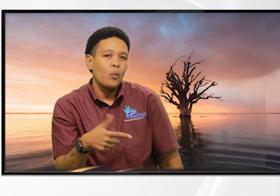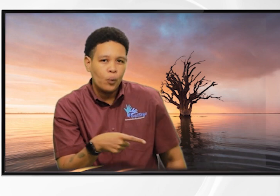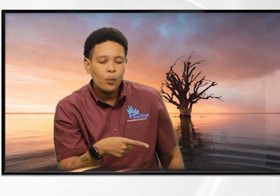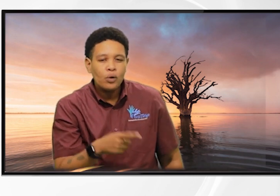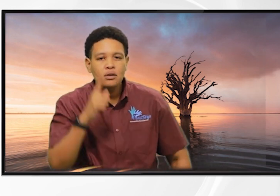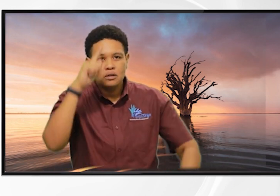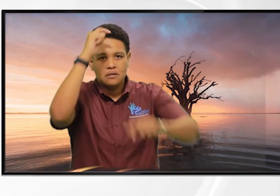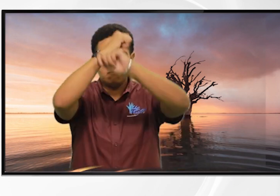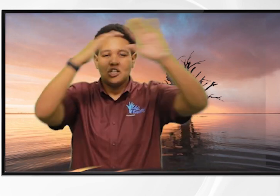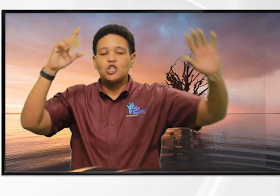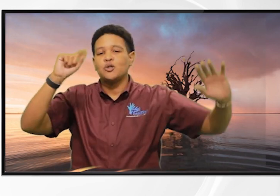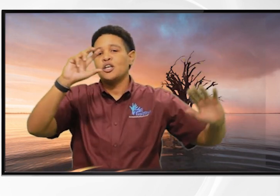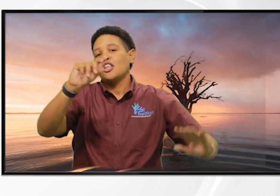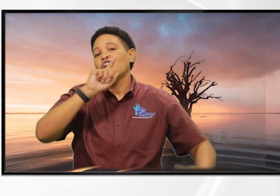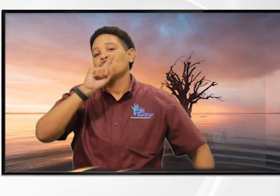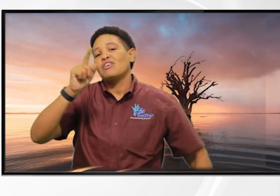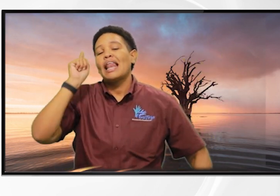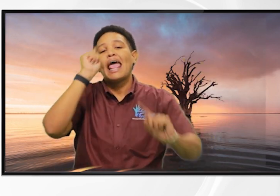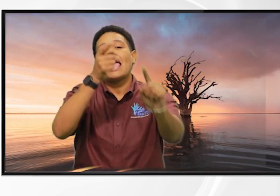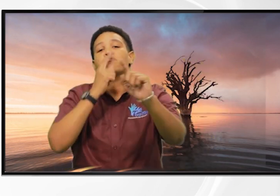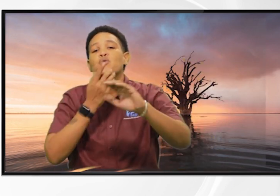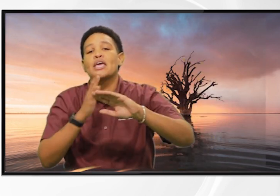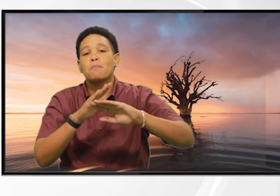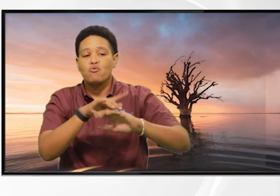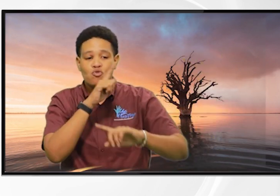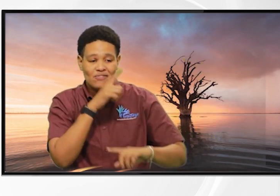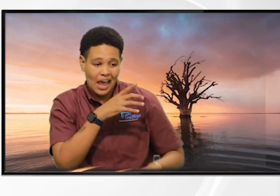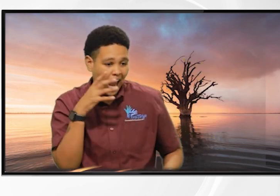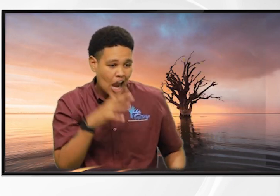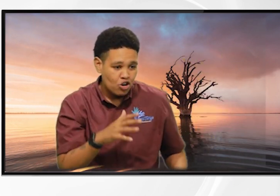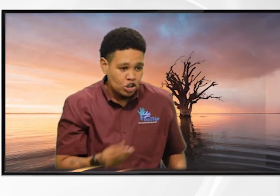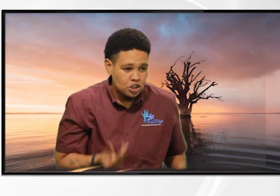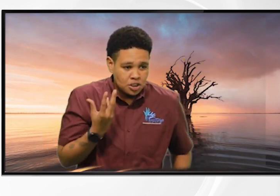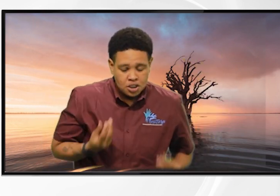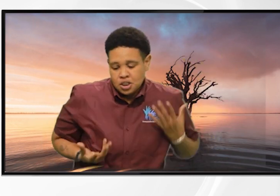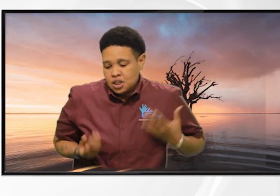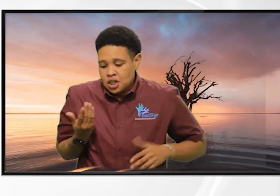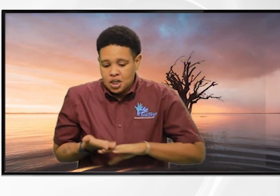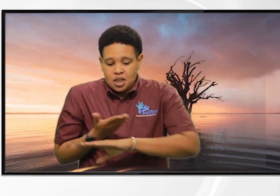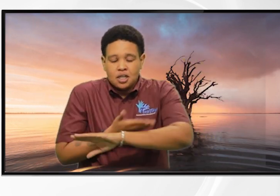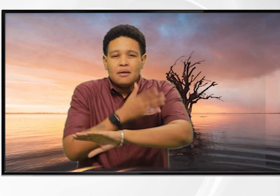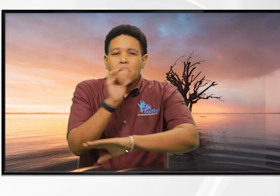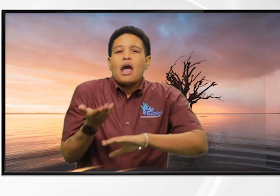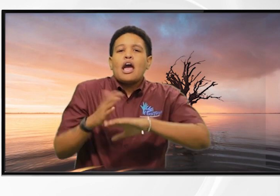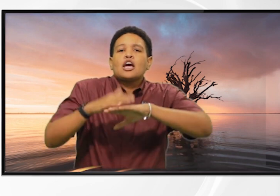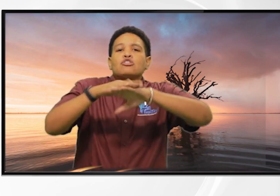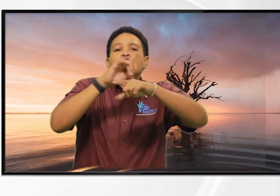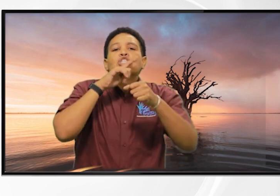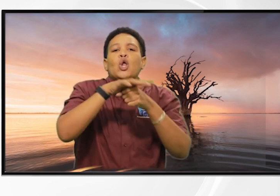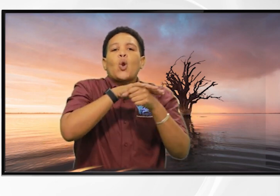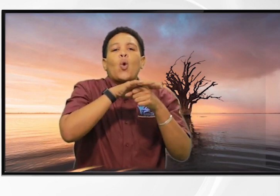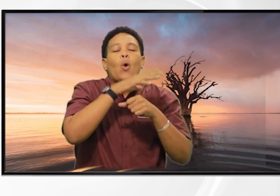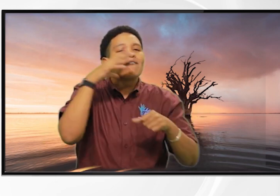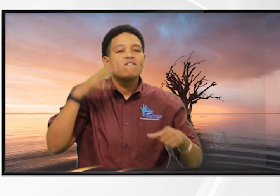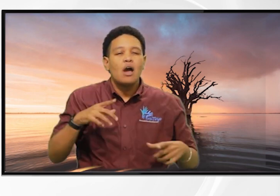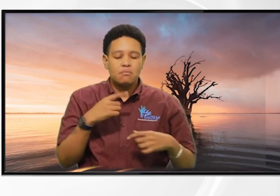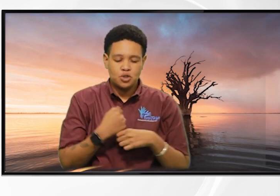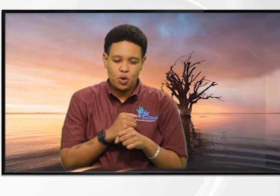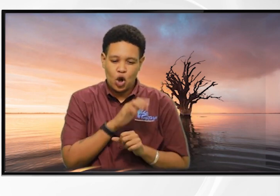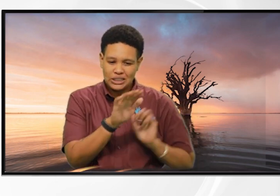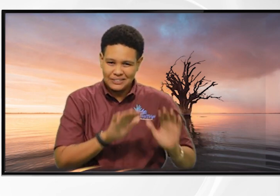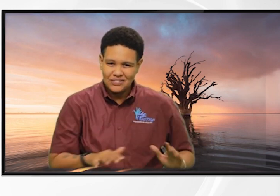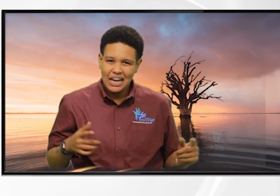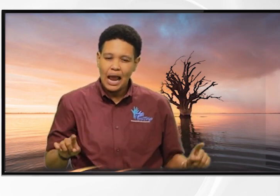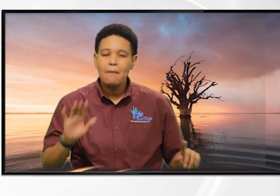Vision 2030 aims to improve the agricultural sector by increasing the local farmers' productivity